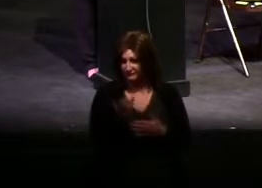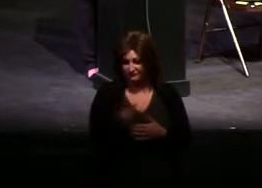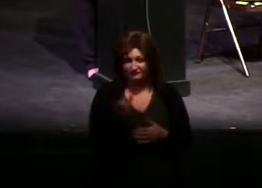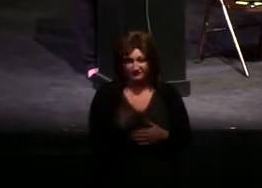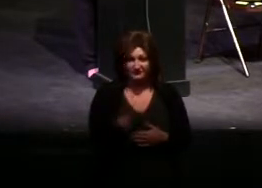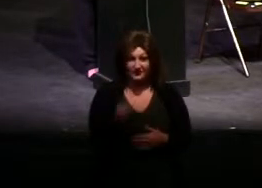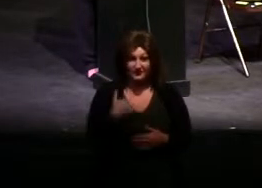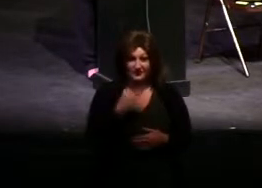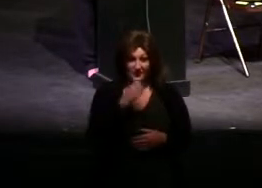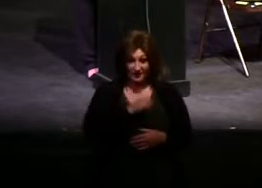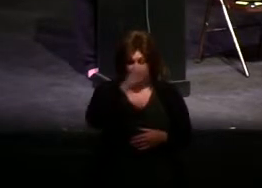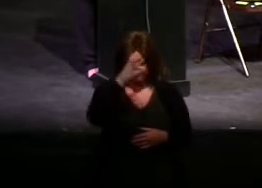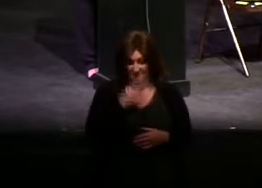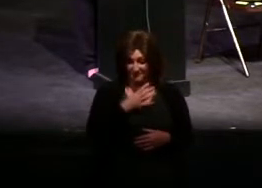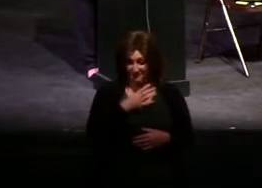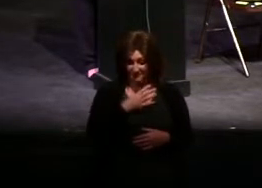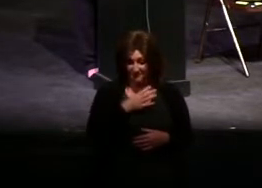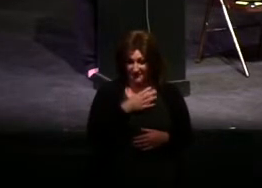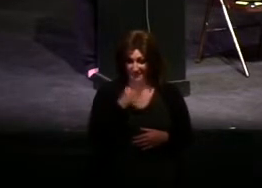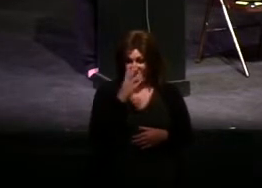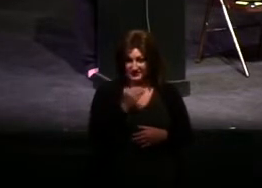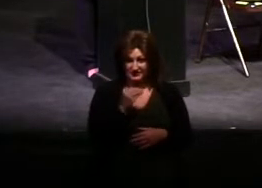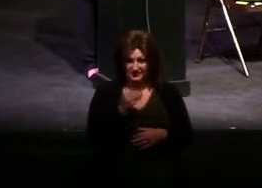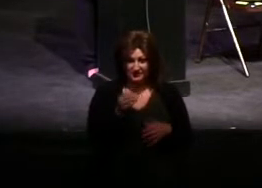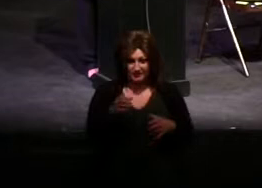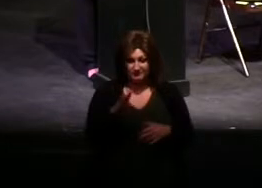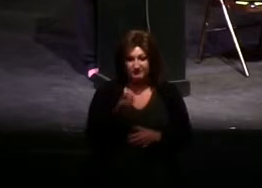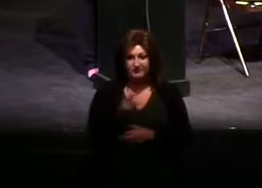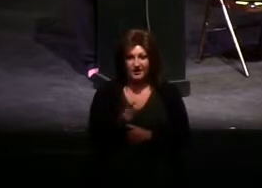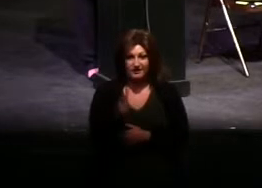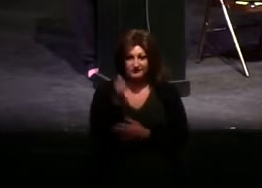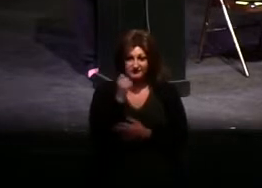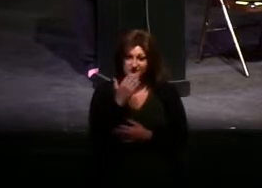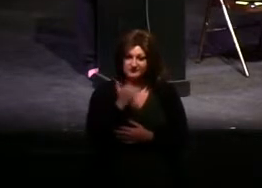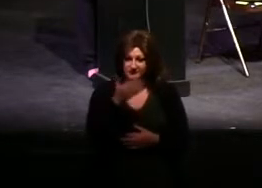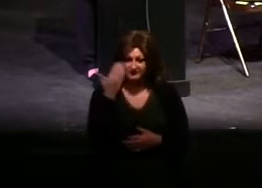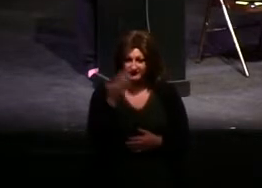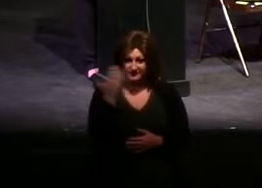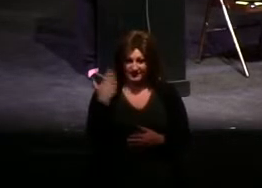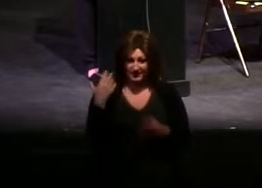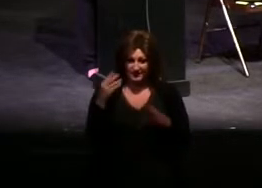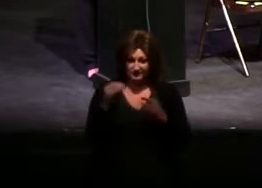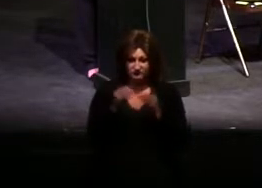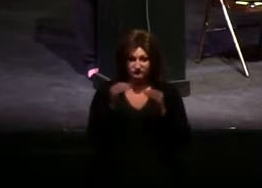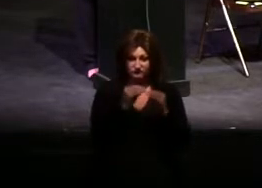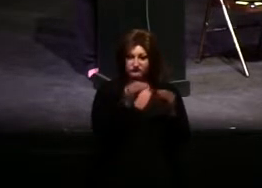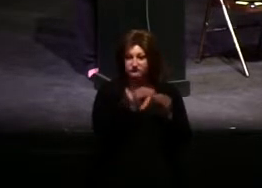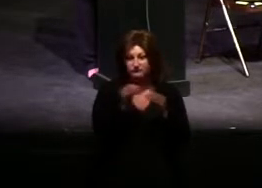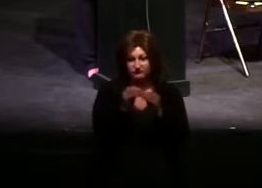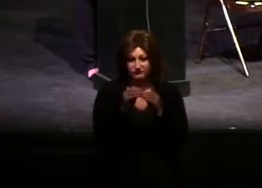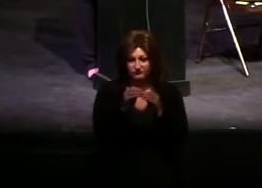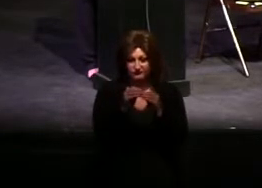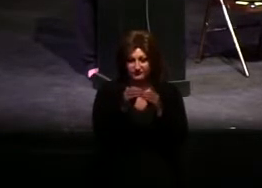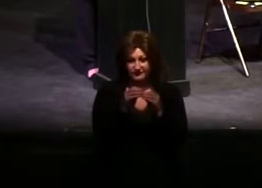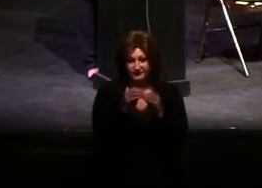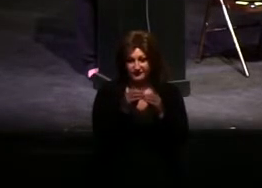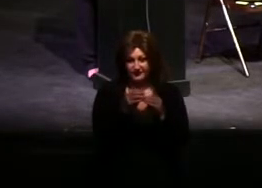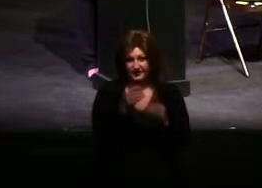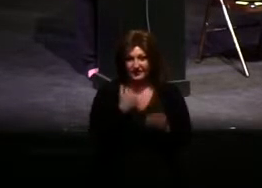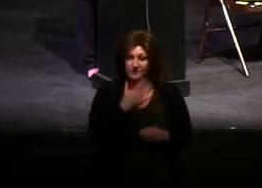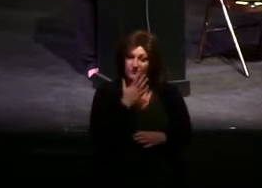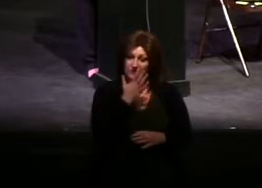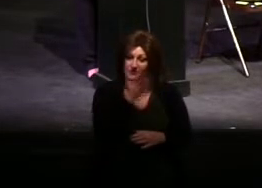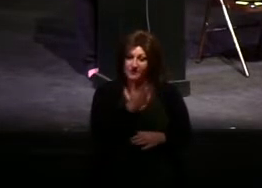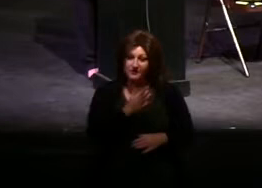van where I nestle with Gall on the sleeping bags and breathe in his sweet skin, and he kisses me along my hairline. I'm warm